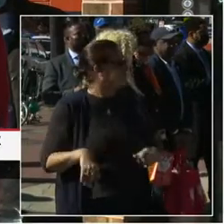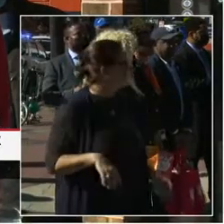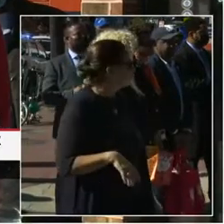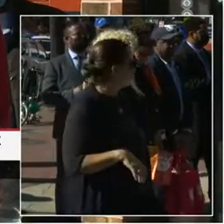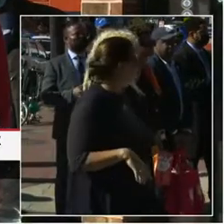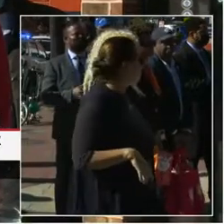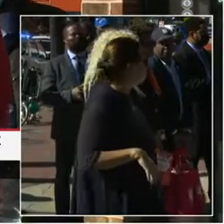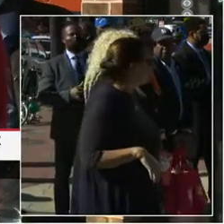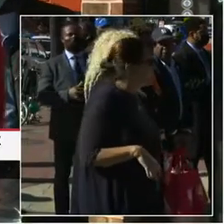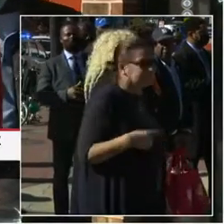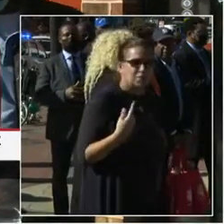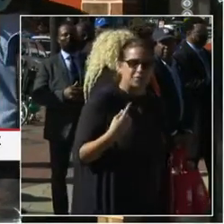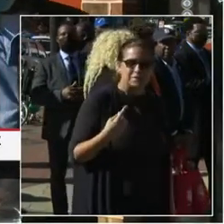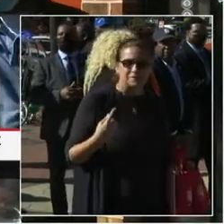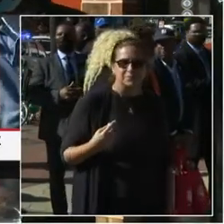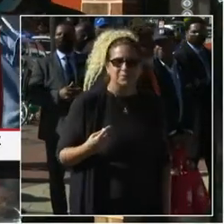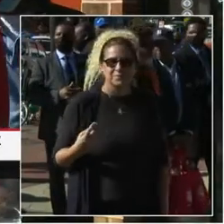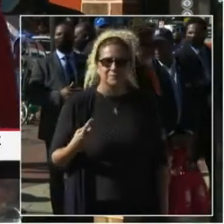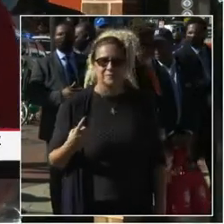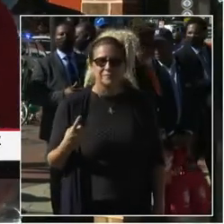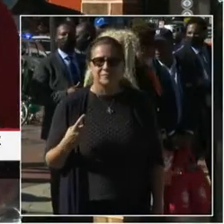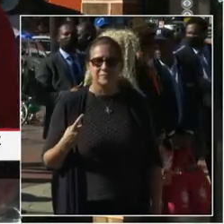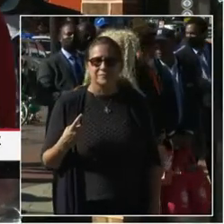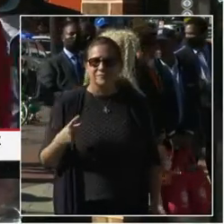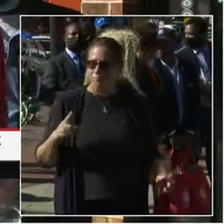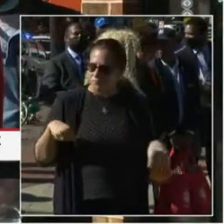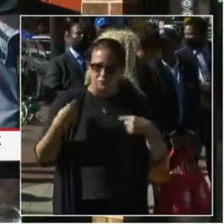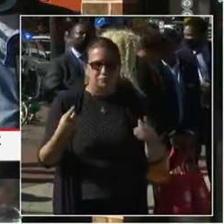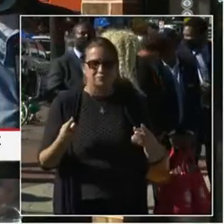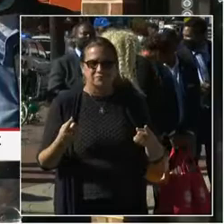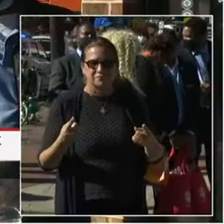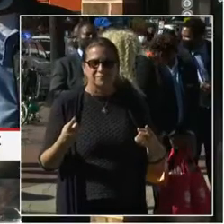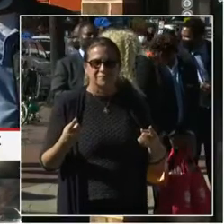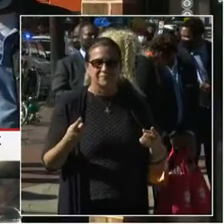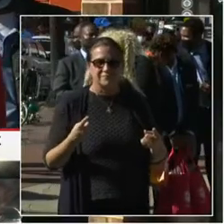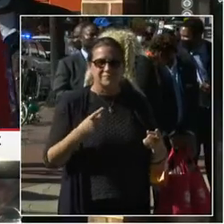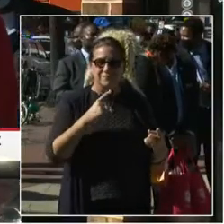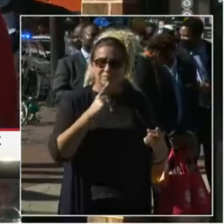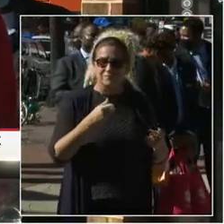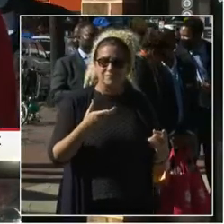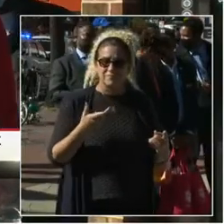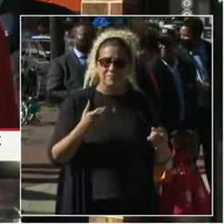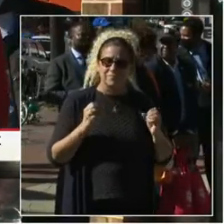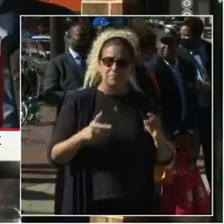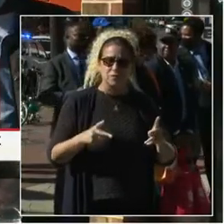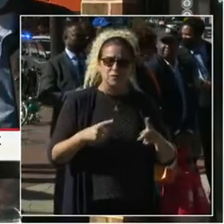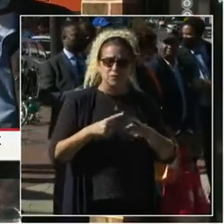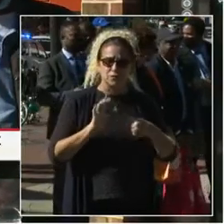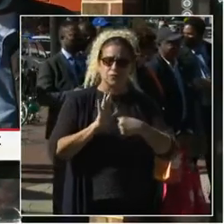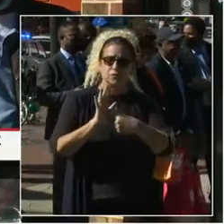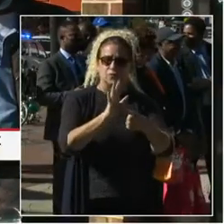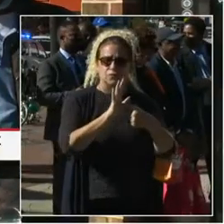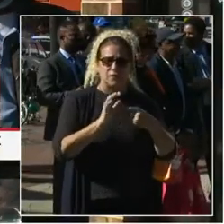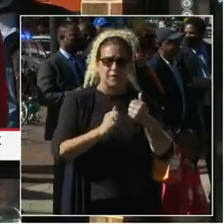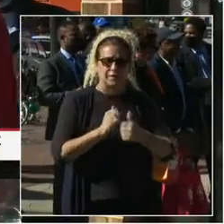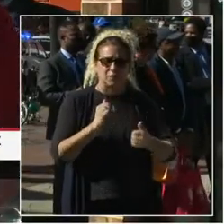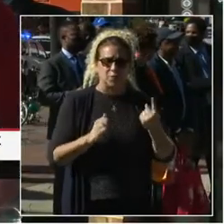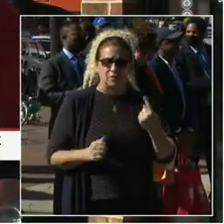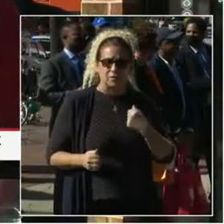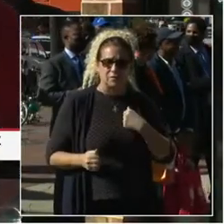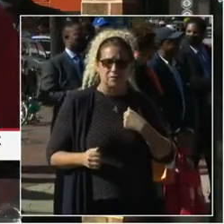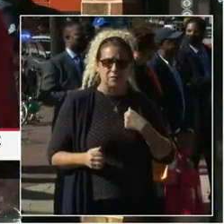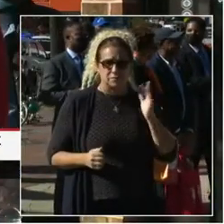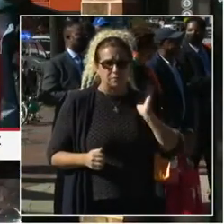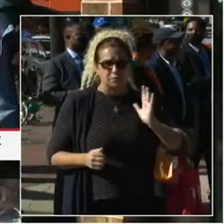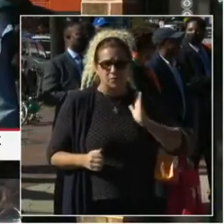said, and show them that, hey, I was a kid just like you, walking these same streets, doing all the same things that you guys are doing